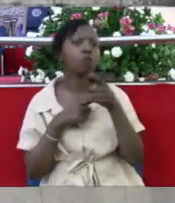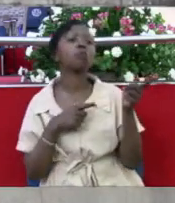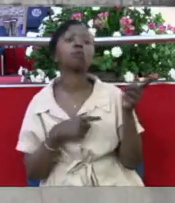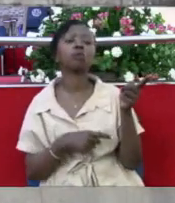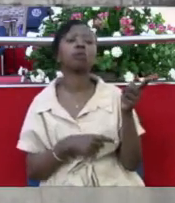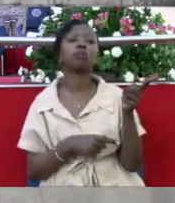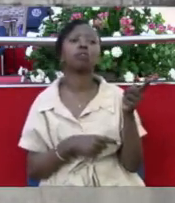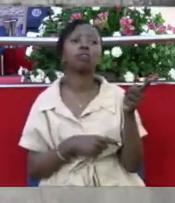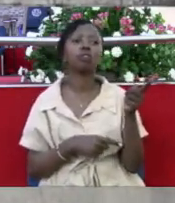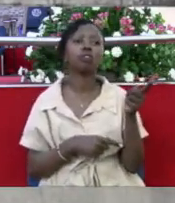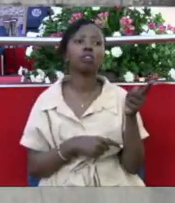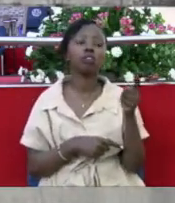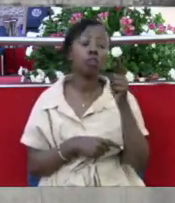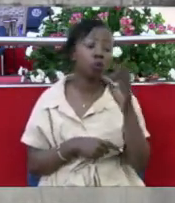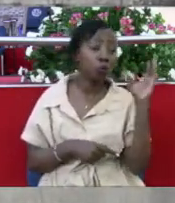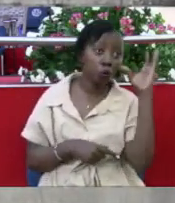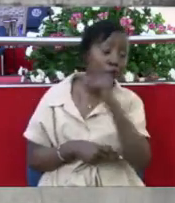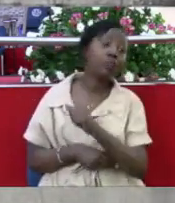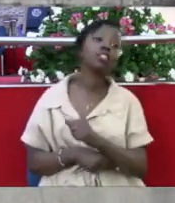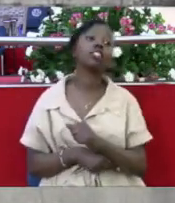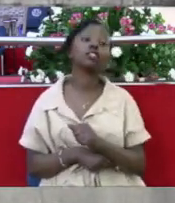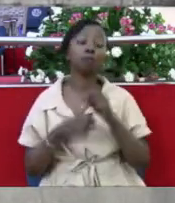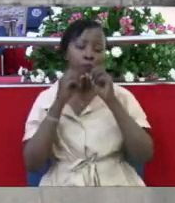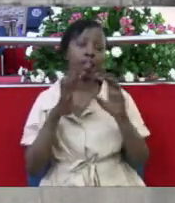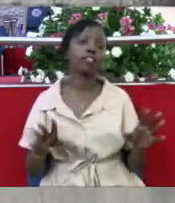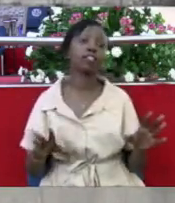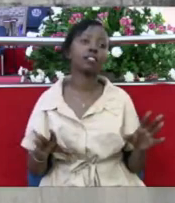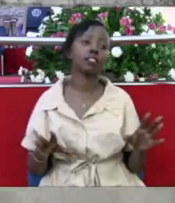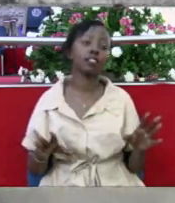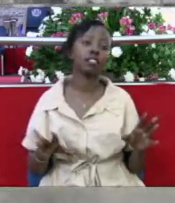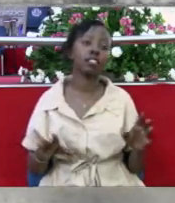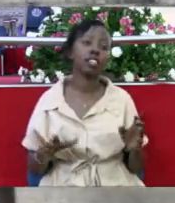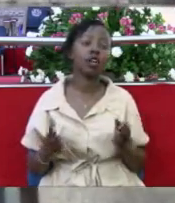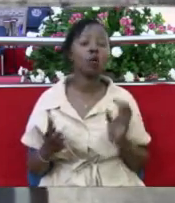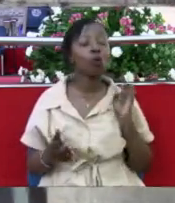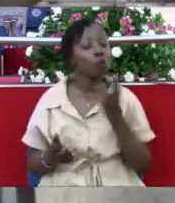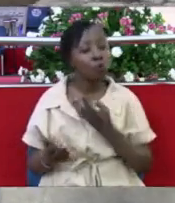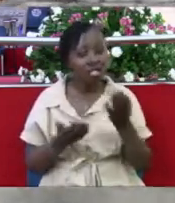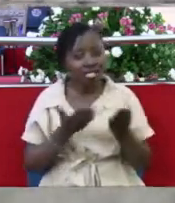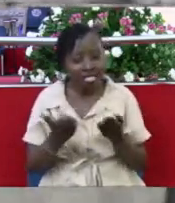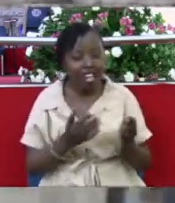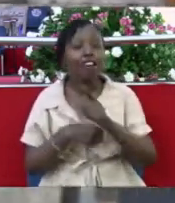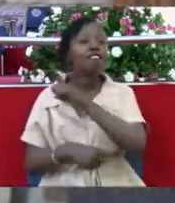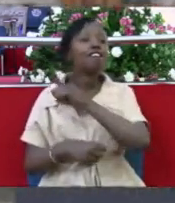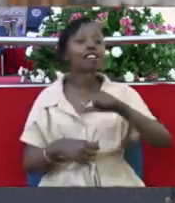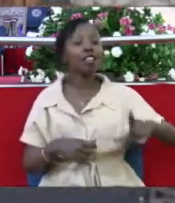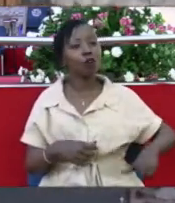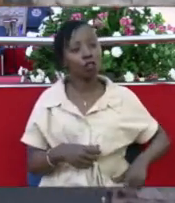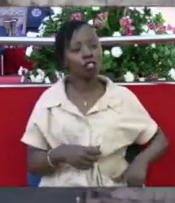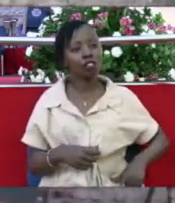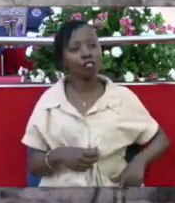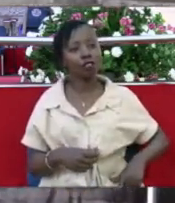pengine wakuone, you have missed the point. Umekosa nafasi. Our service is unto the Lord. Ibada yetu ni kwake Mungu.